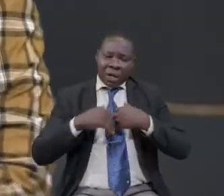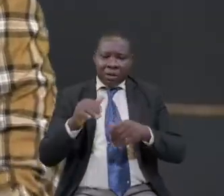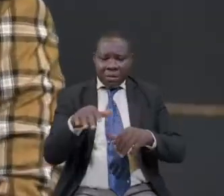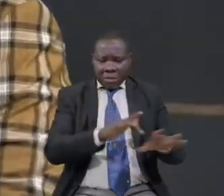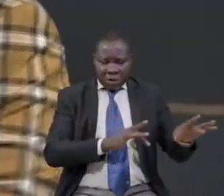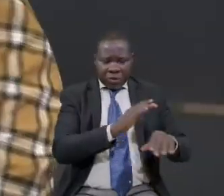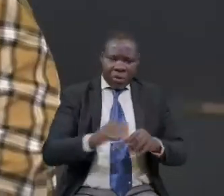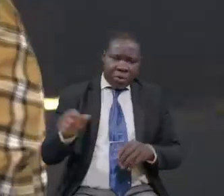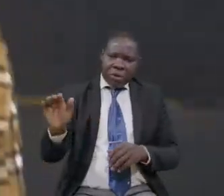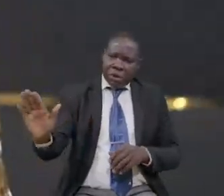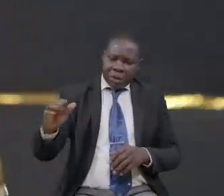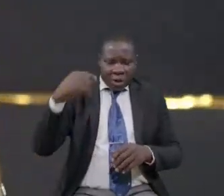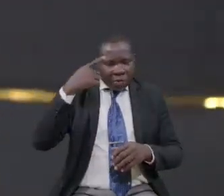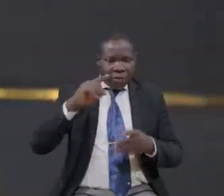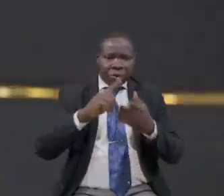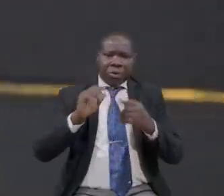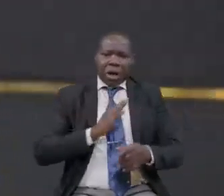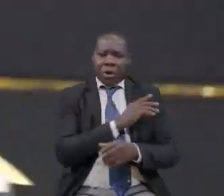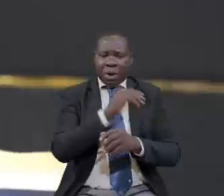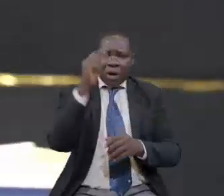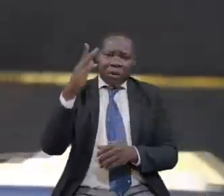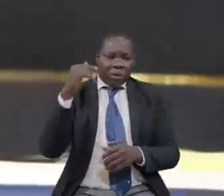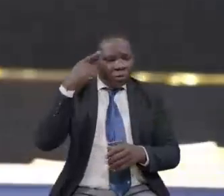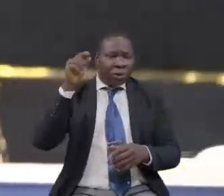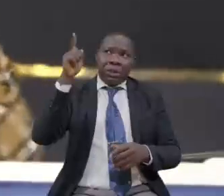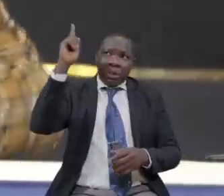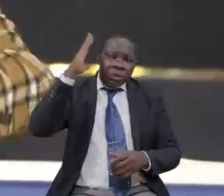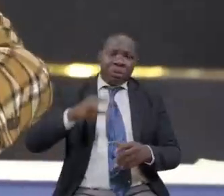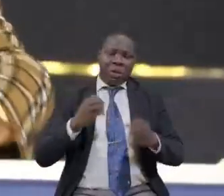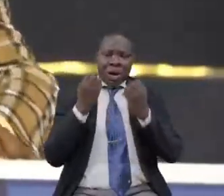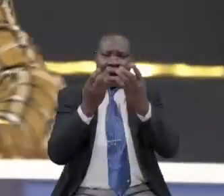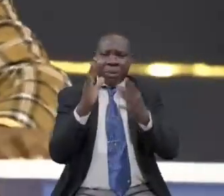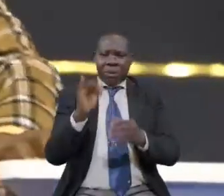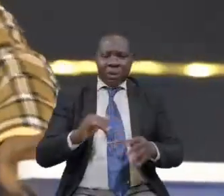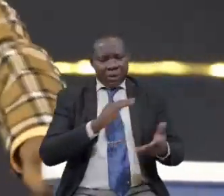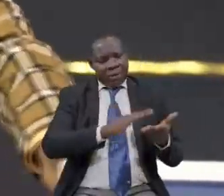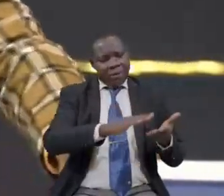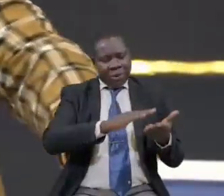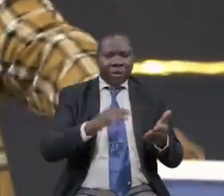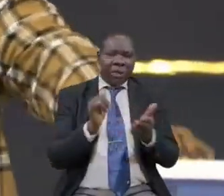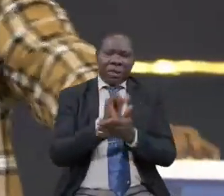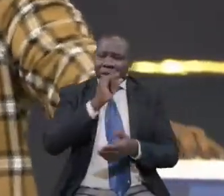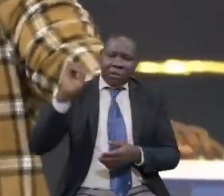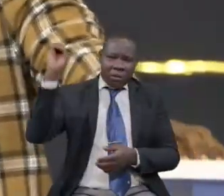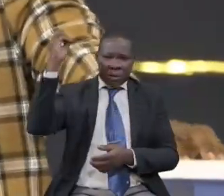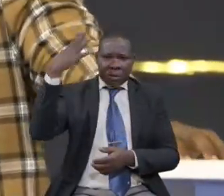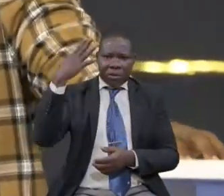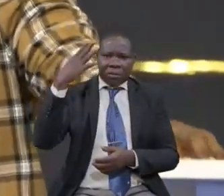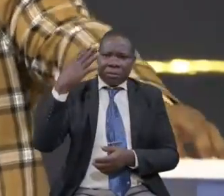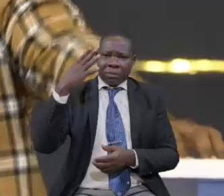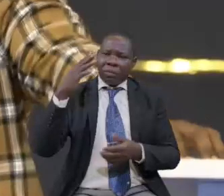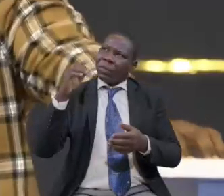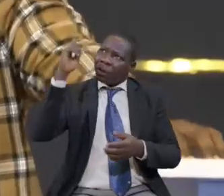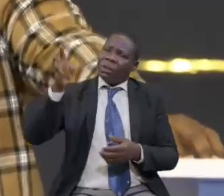will abundantly pardon. That's grace. That he wasn't happy with what you've